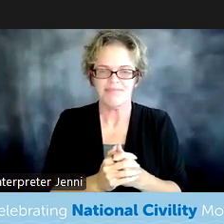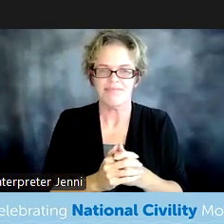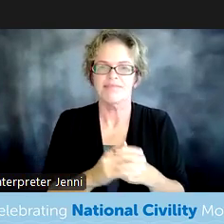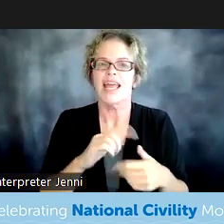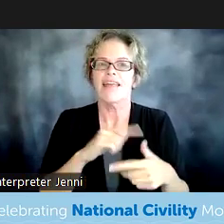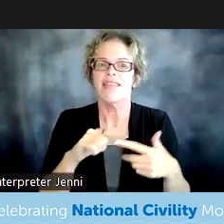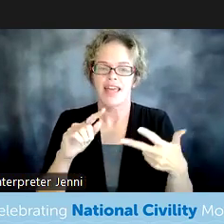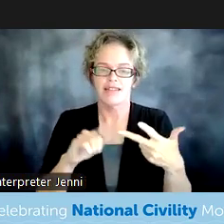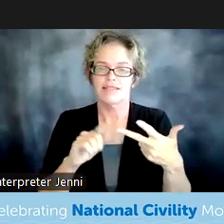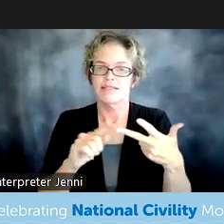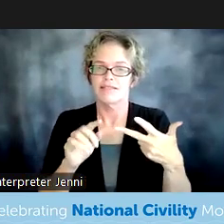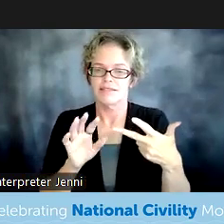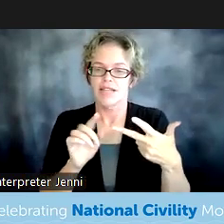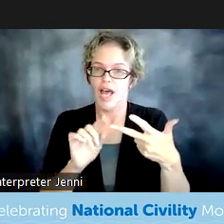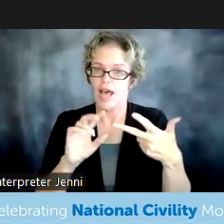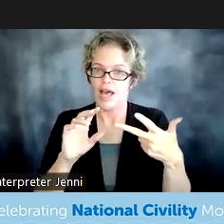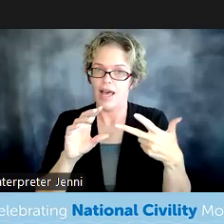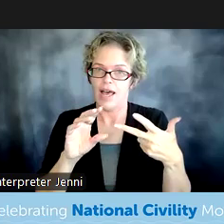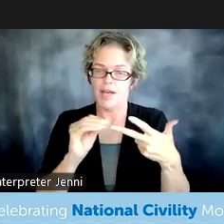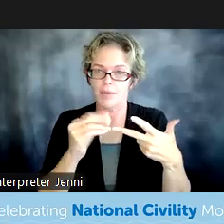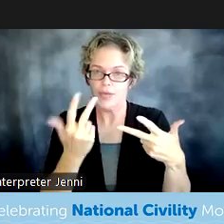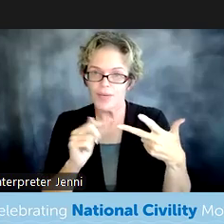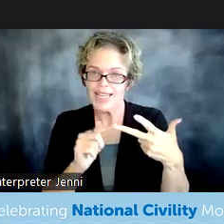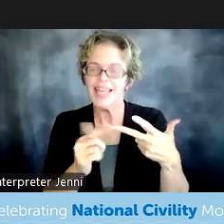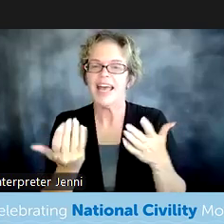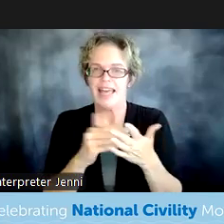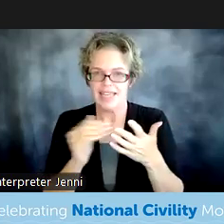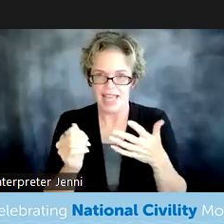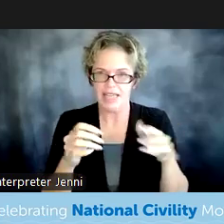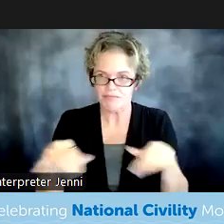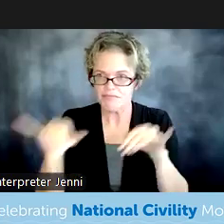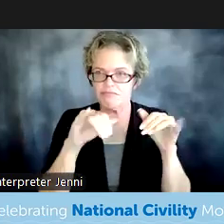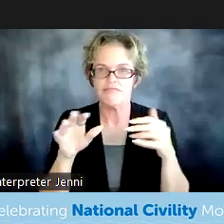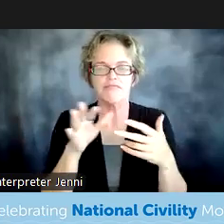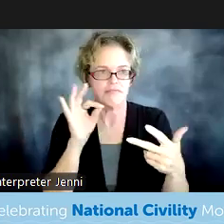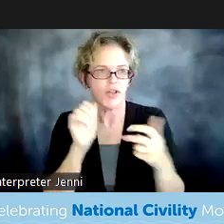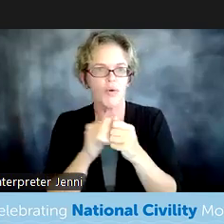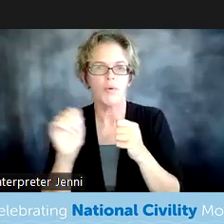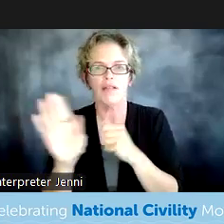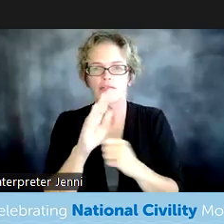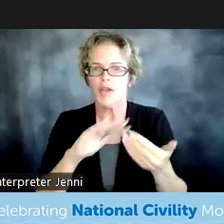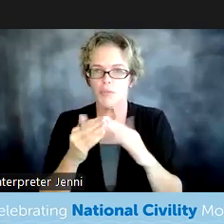And then option three, which was the option that was again selected with community feedback,